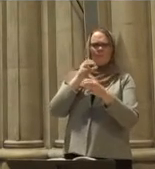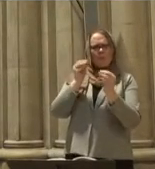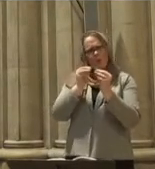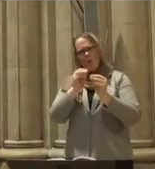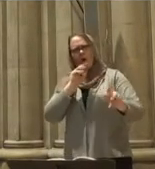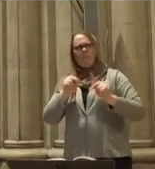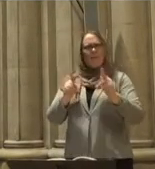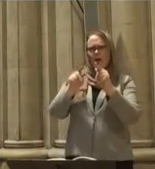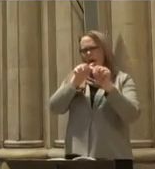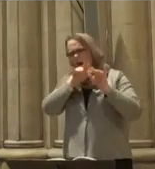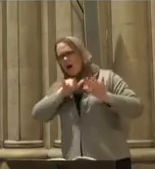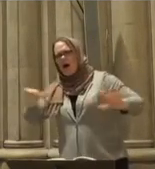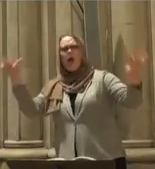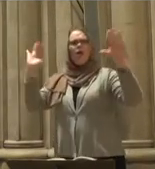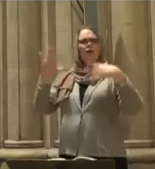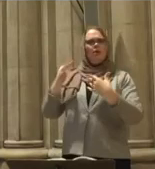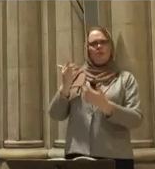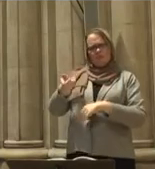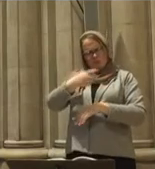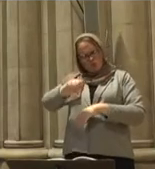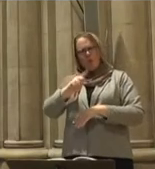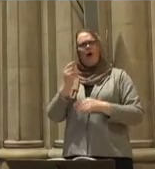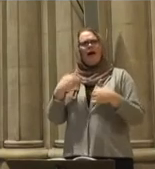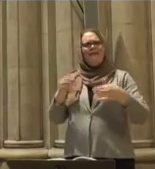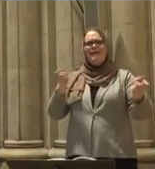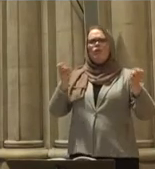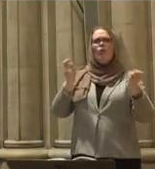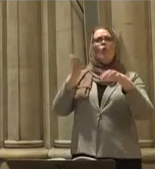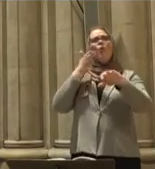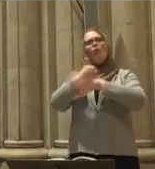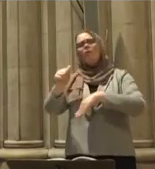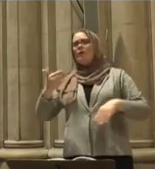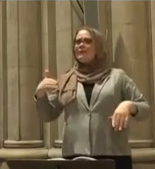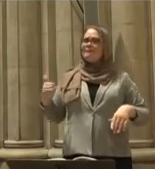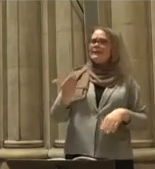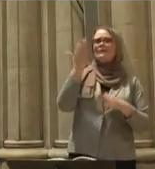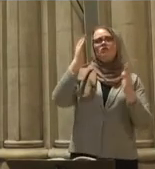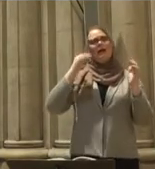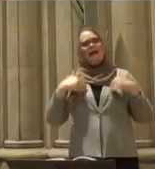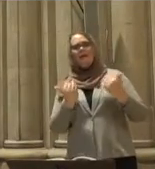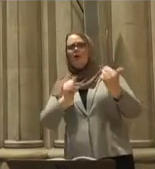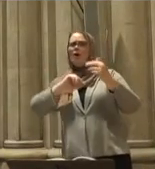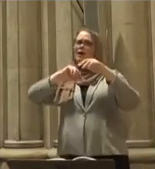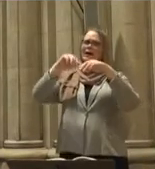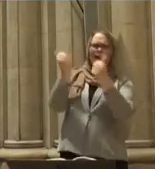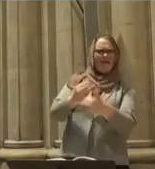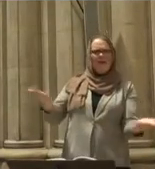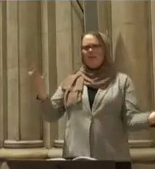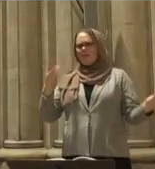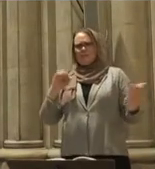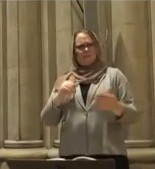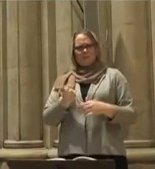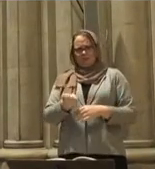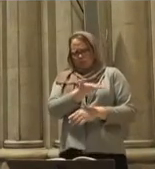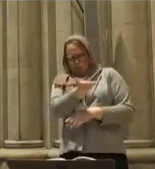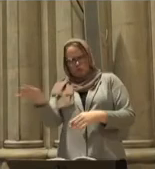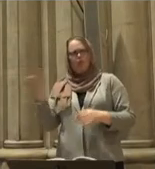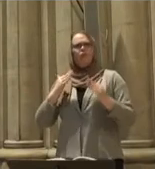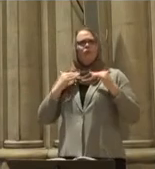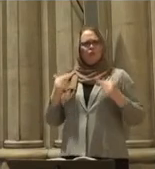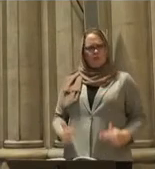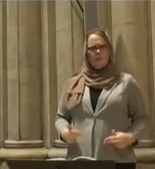over the fish of the sea, over the birds of the air, and over every living thing that moves upon the